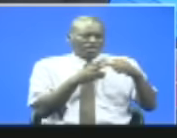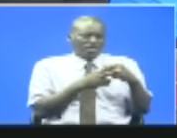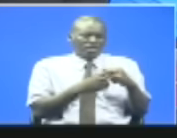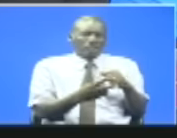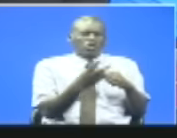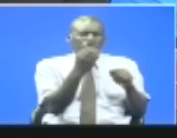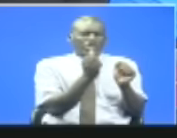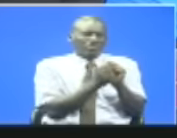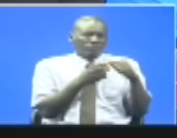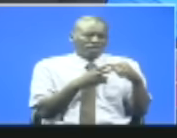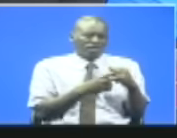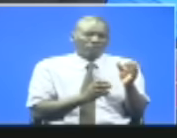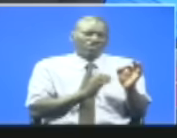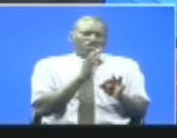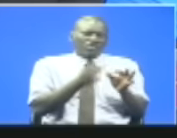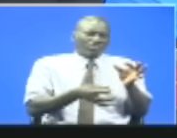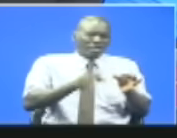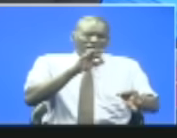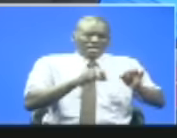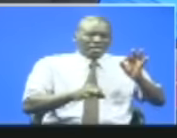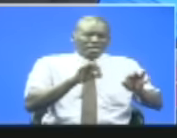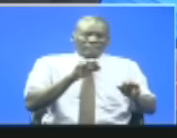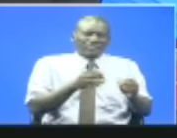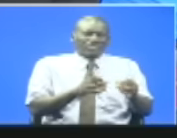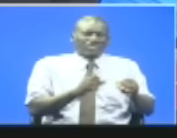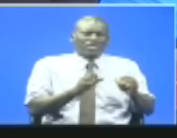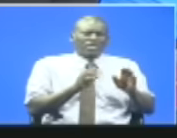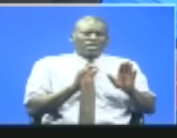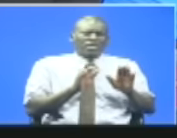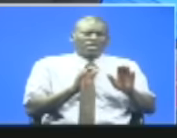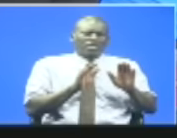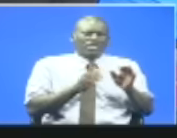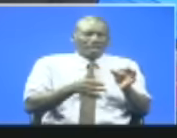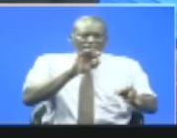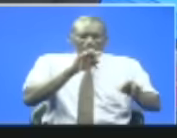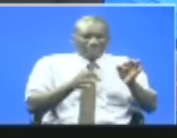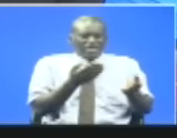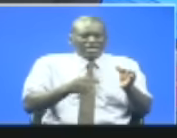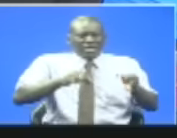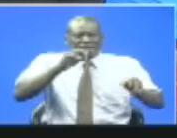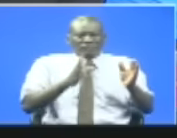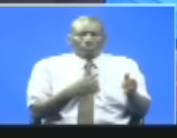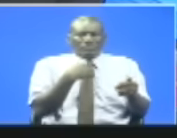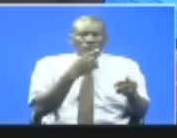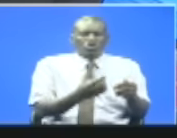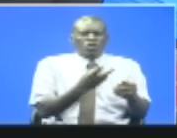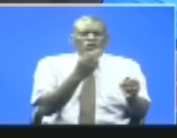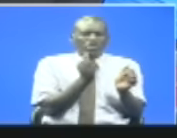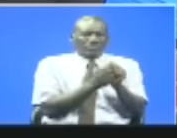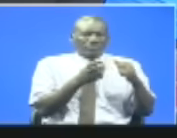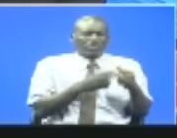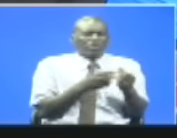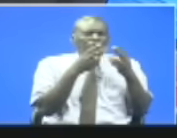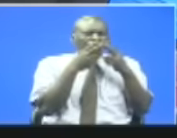2017, every analyst who is a keen scholar of this country will tell you that 2017 will be as peaceful